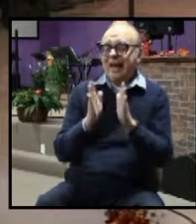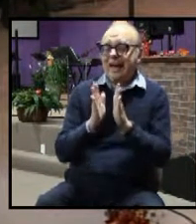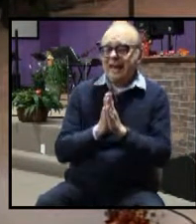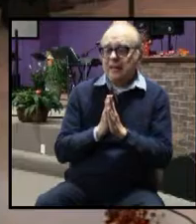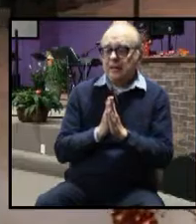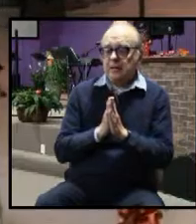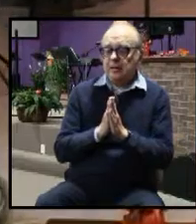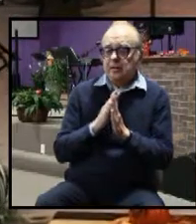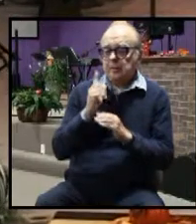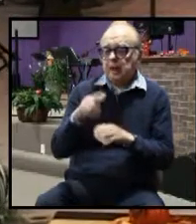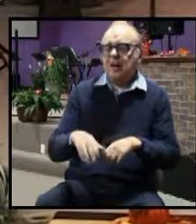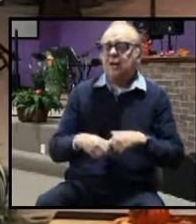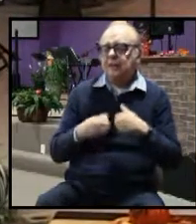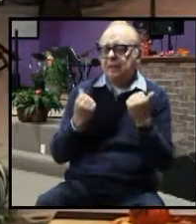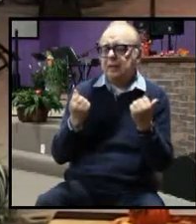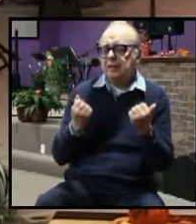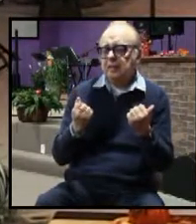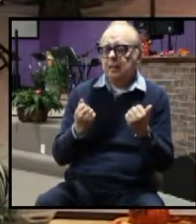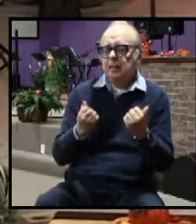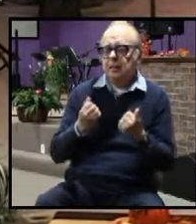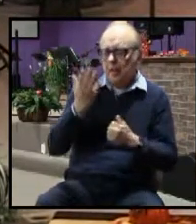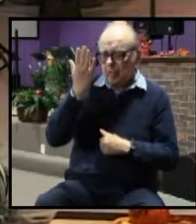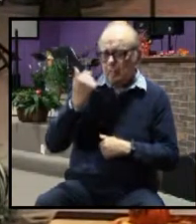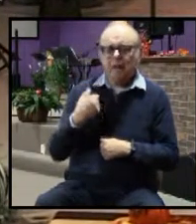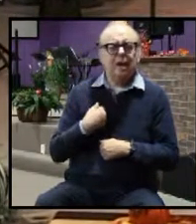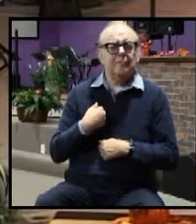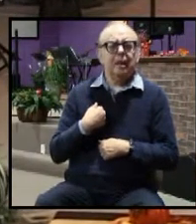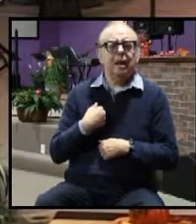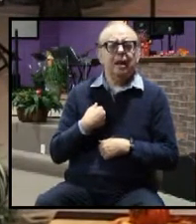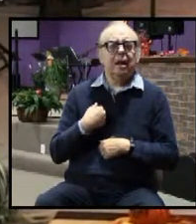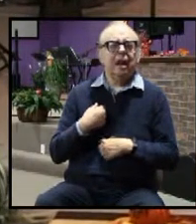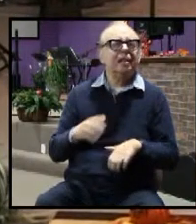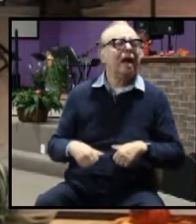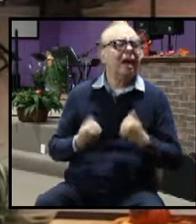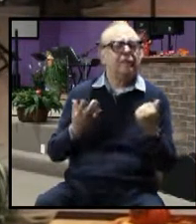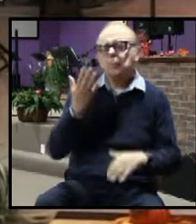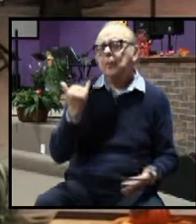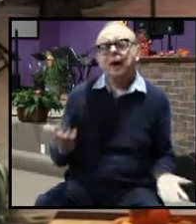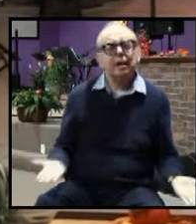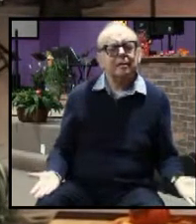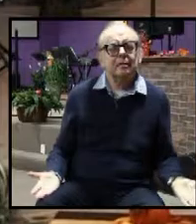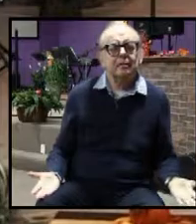us asked in our existence is this: why am I alive?